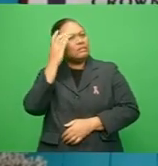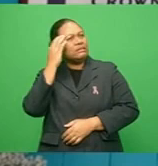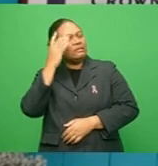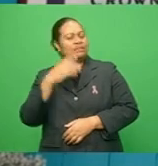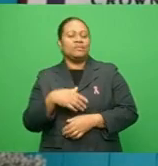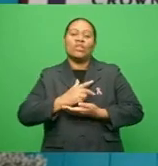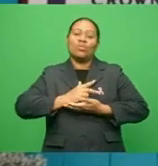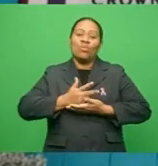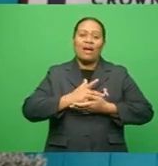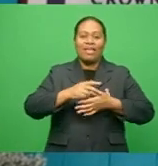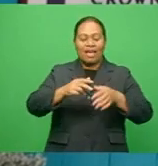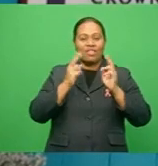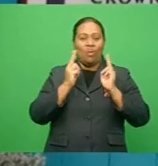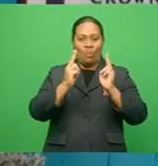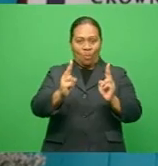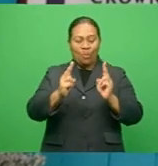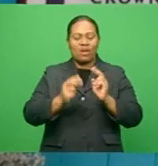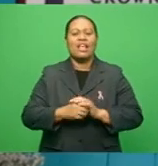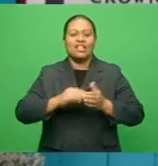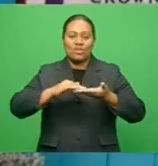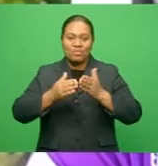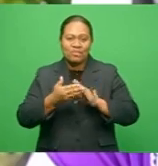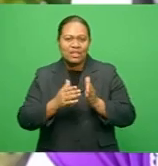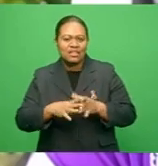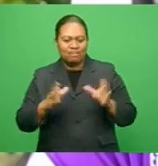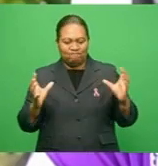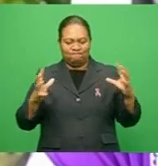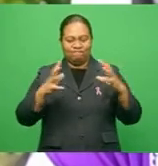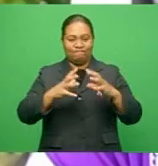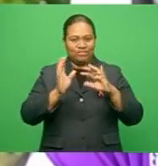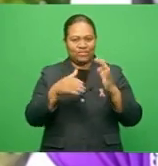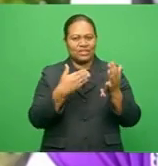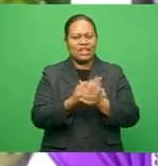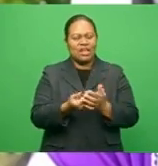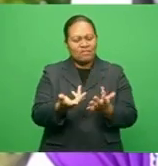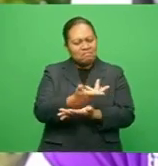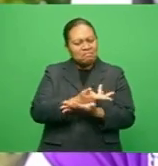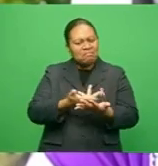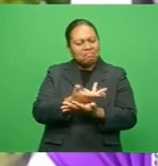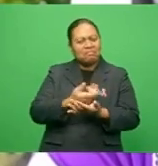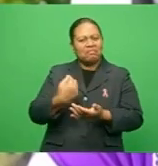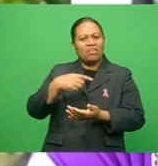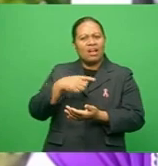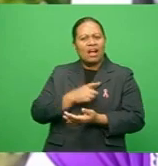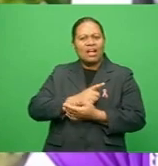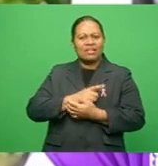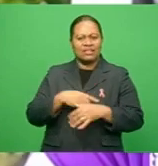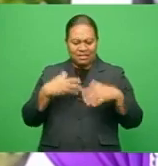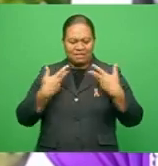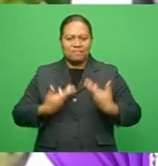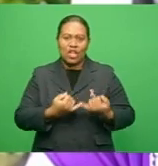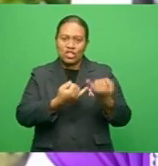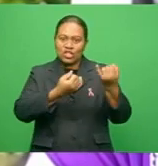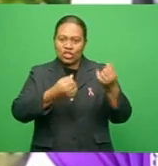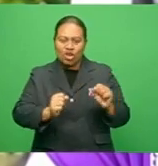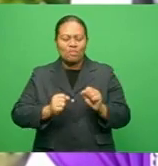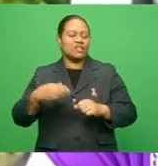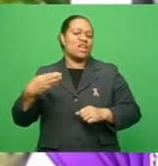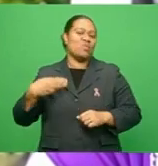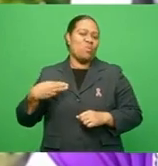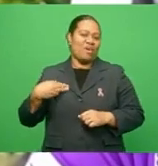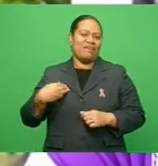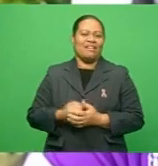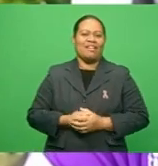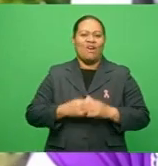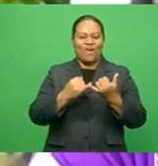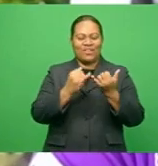community hall and watching the grand final together. There are also plans for us to buy Melbourne Storm merchandise so we can all wear on Sunday.